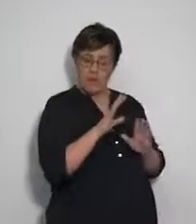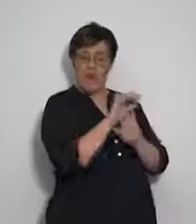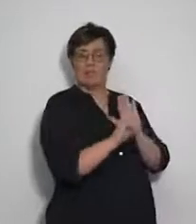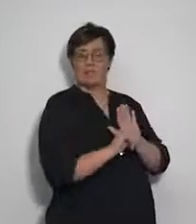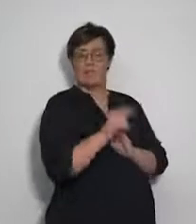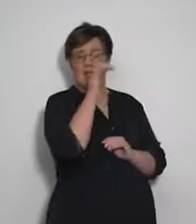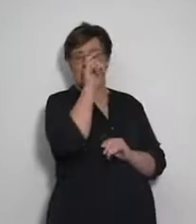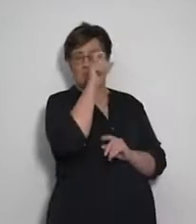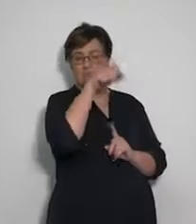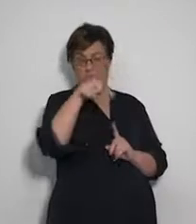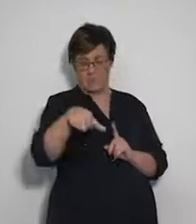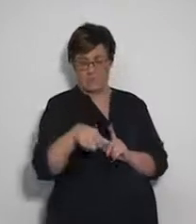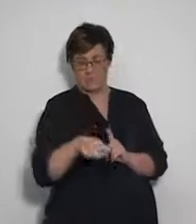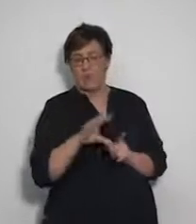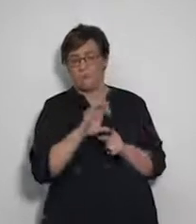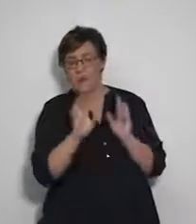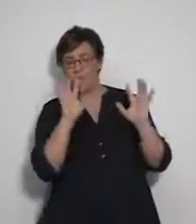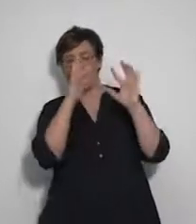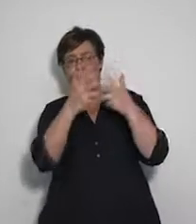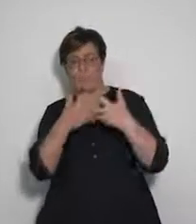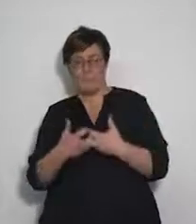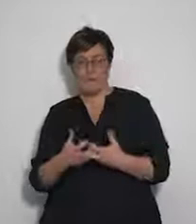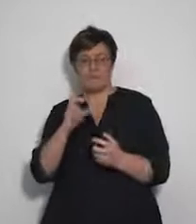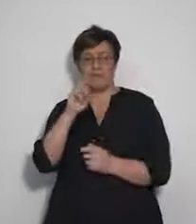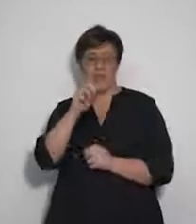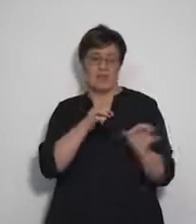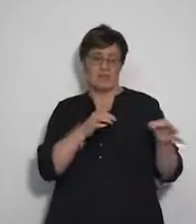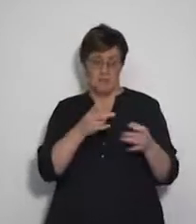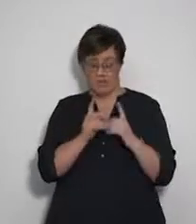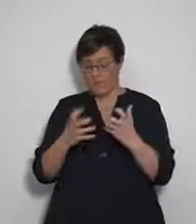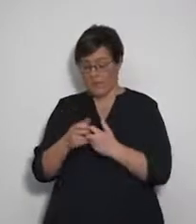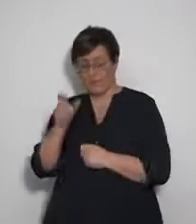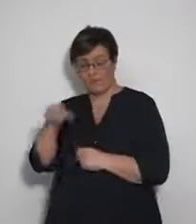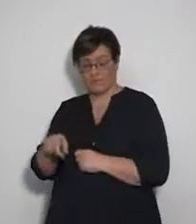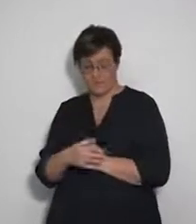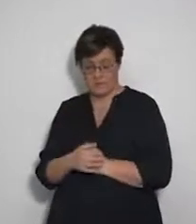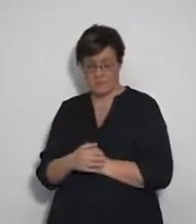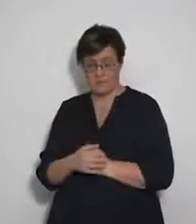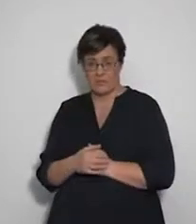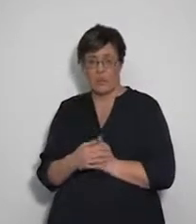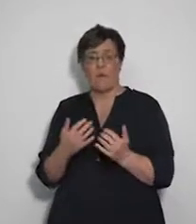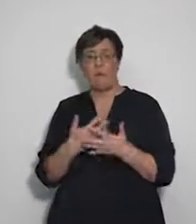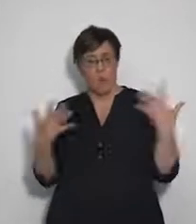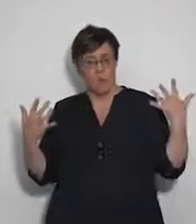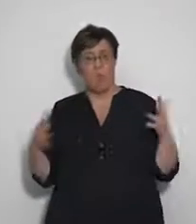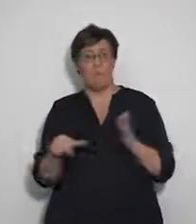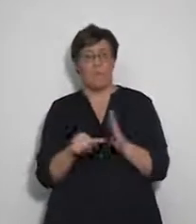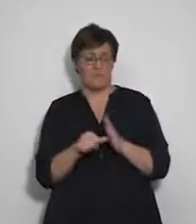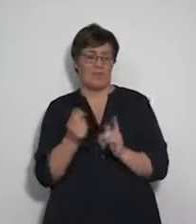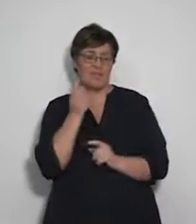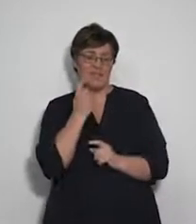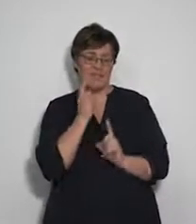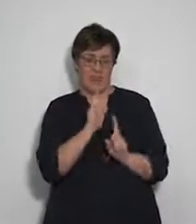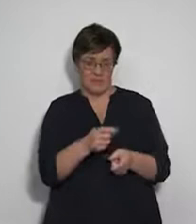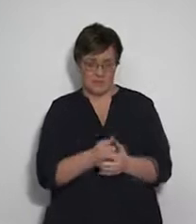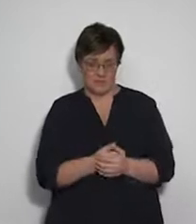on identifying individuals and finding matching DNA samples to that individual. That's kind of the most convenient and